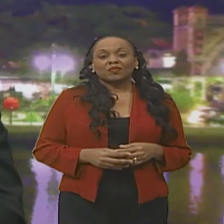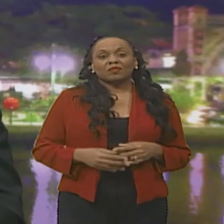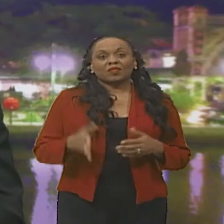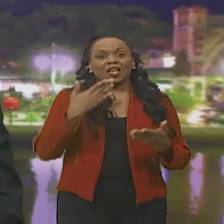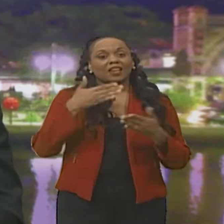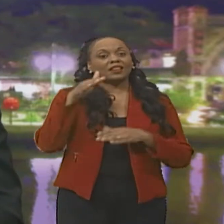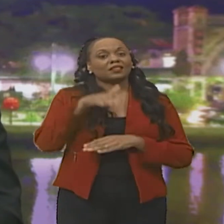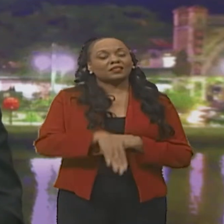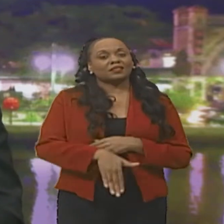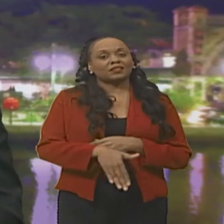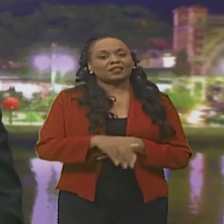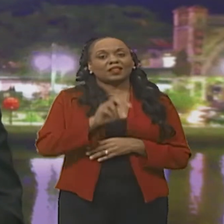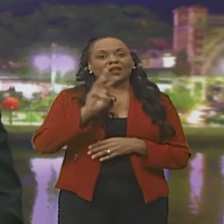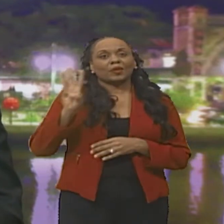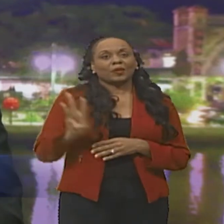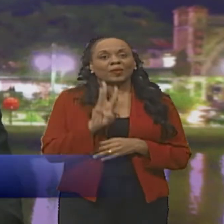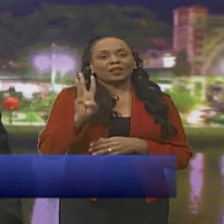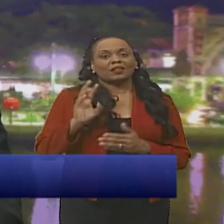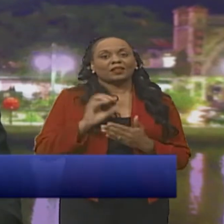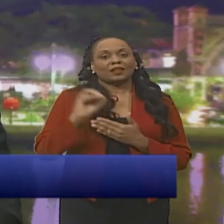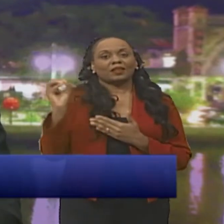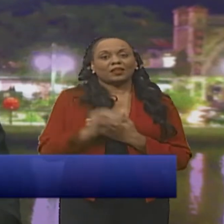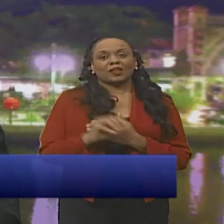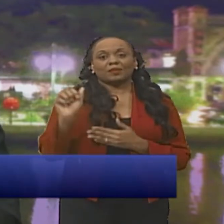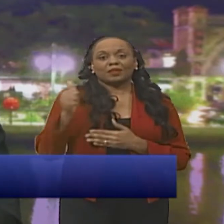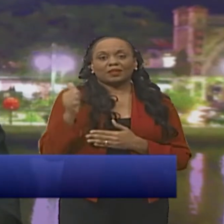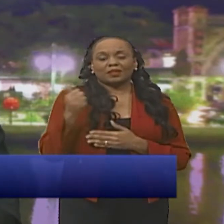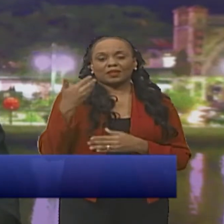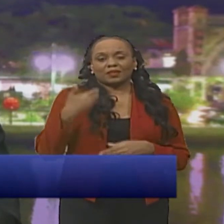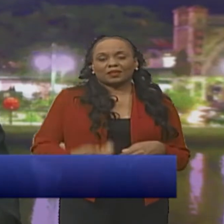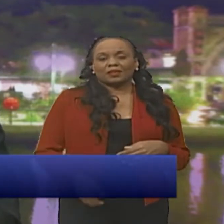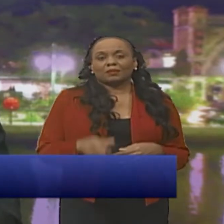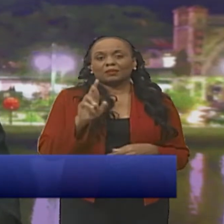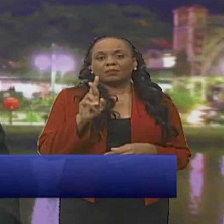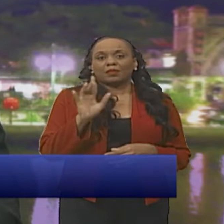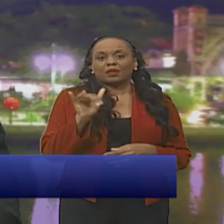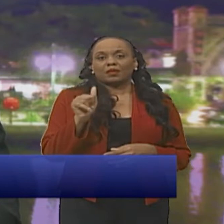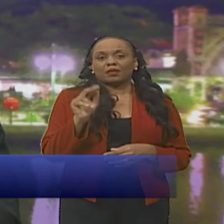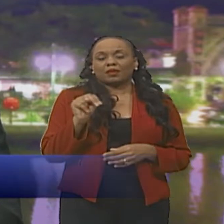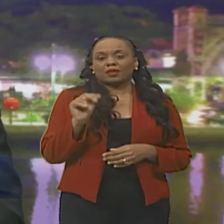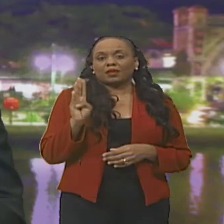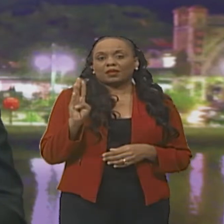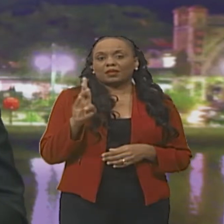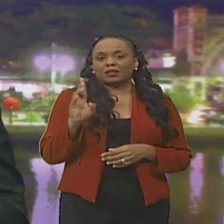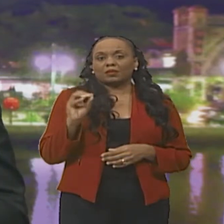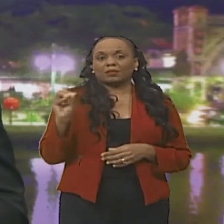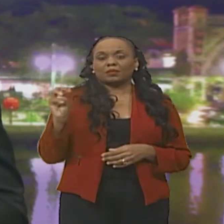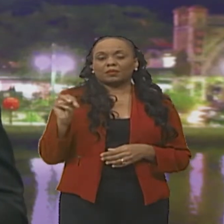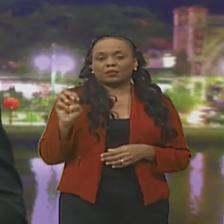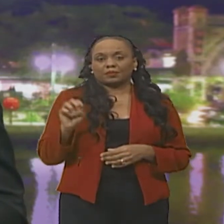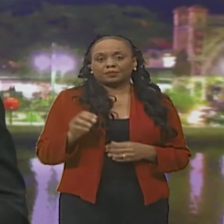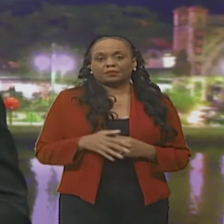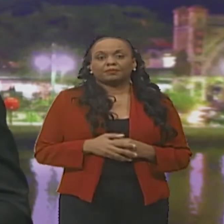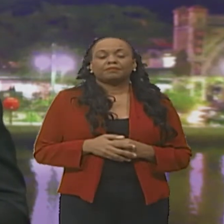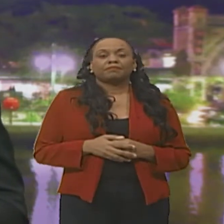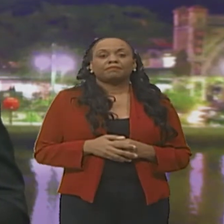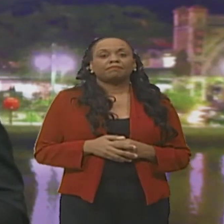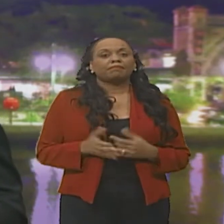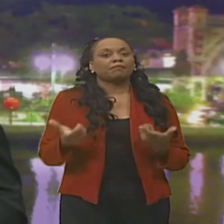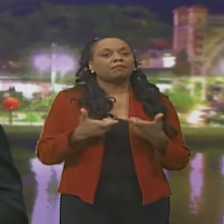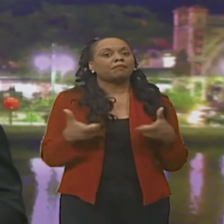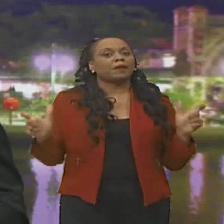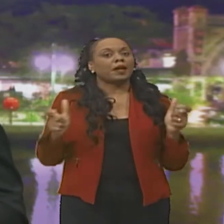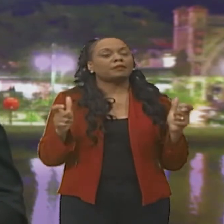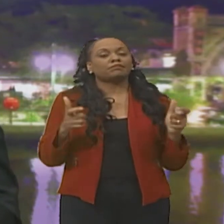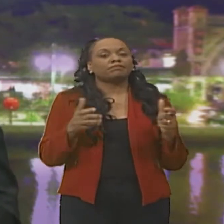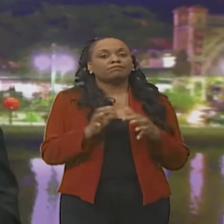A very good evening to you with a Wednesday, October 10th edition of the CBC Evening News. I'm Ryan Broom in our top story. A major